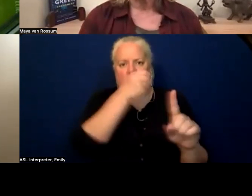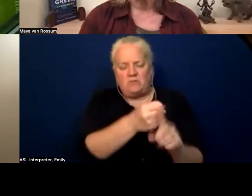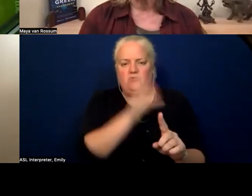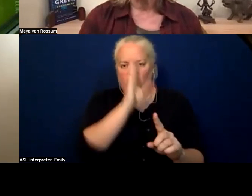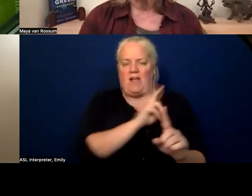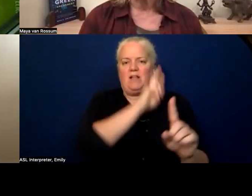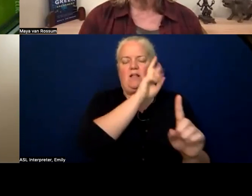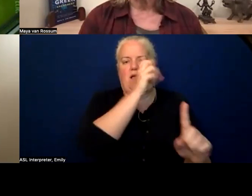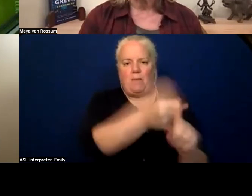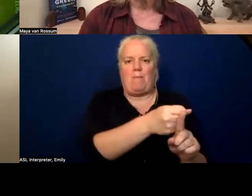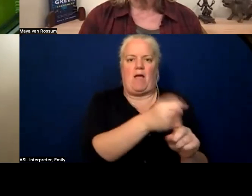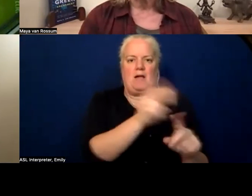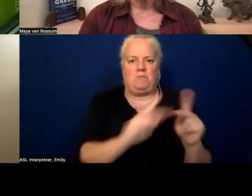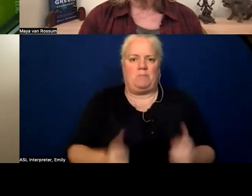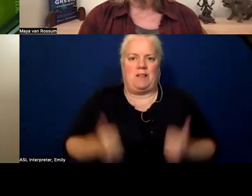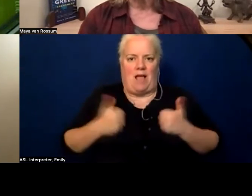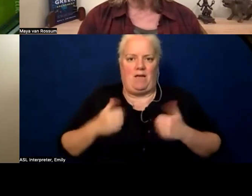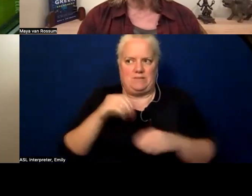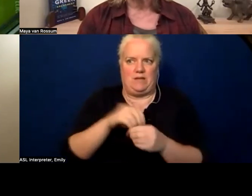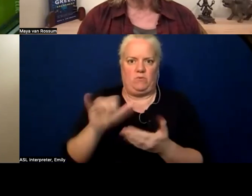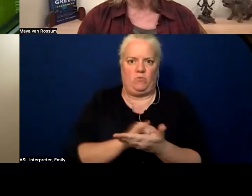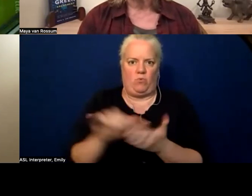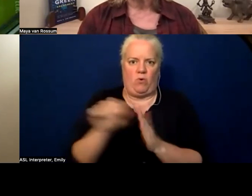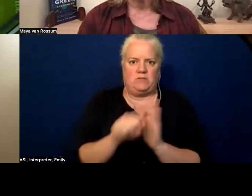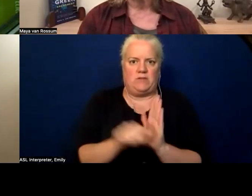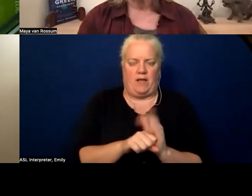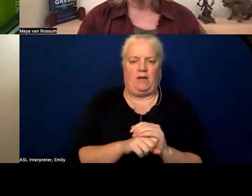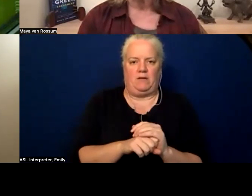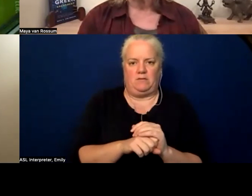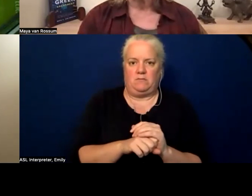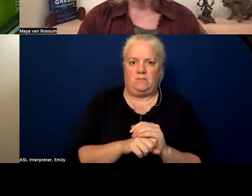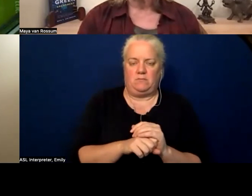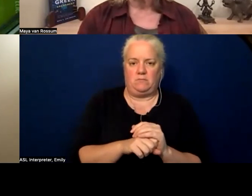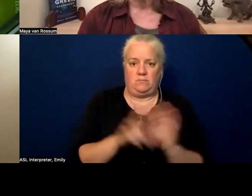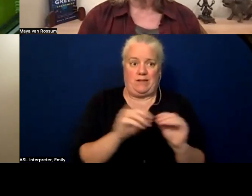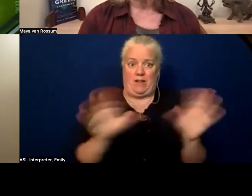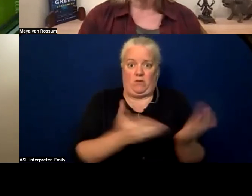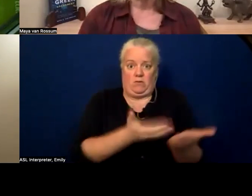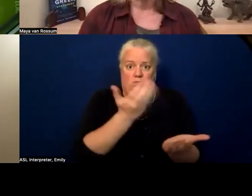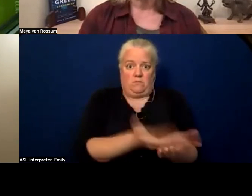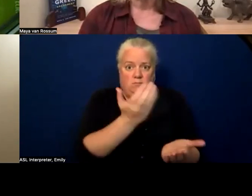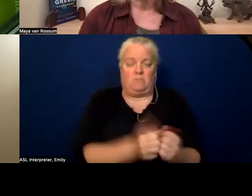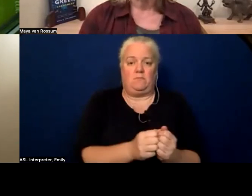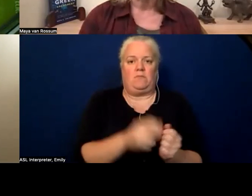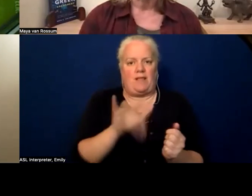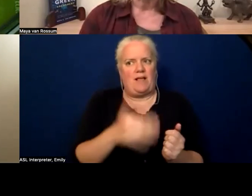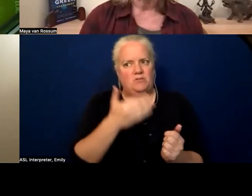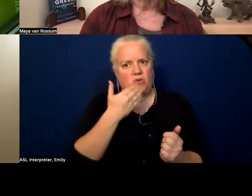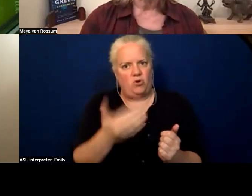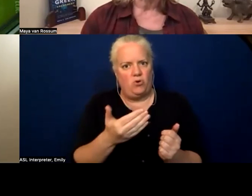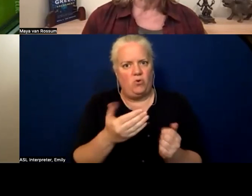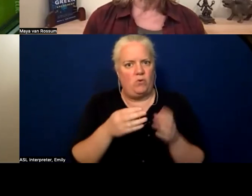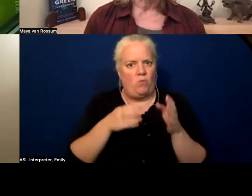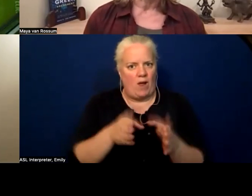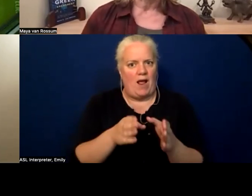think, attention on litigation from people who maybe aren't immediately in the